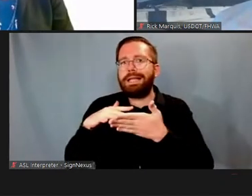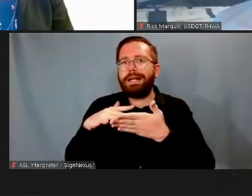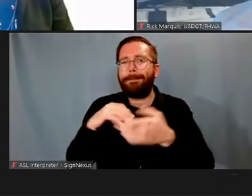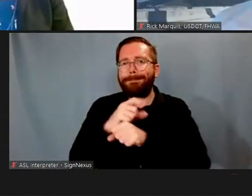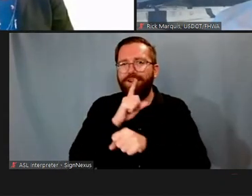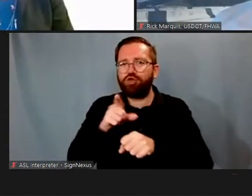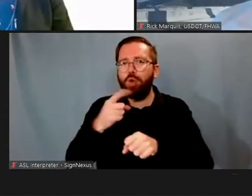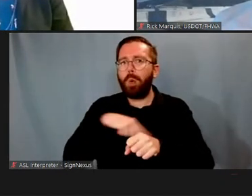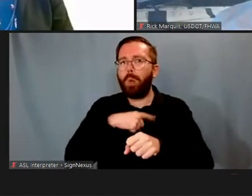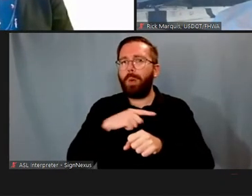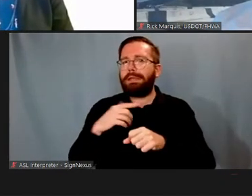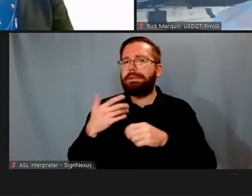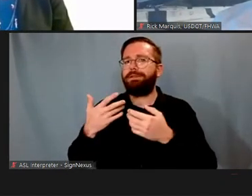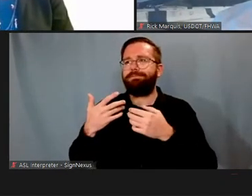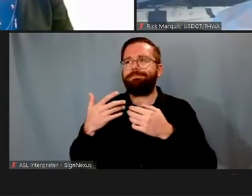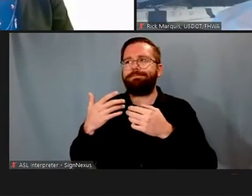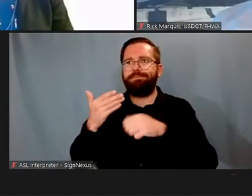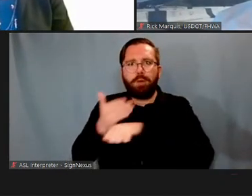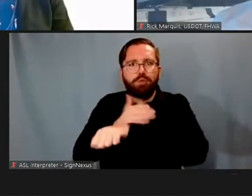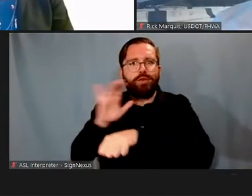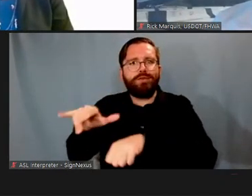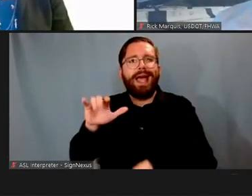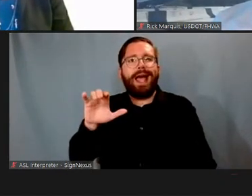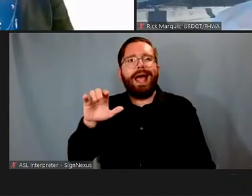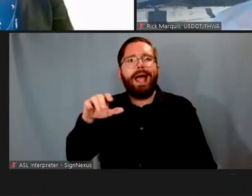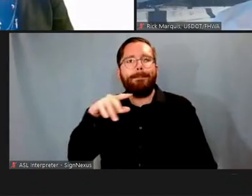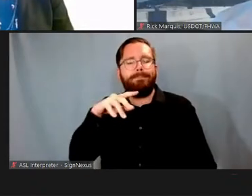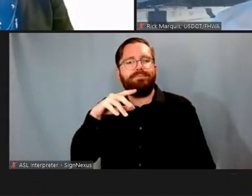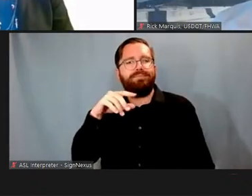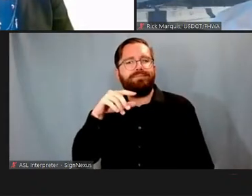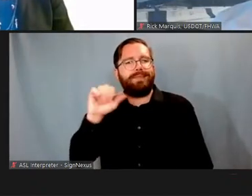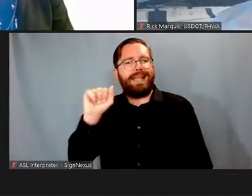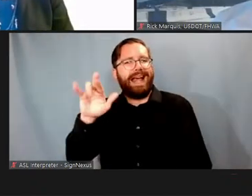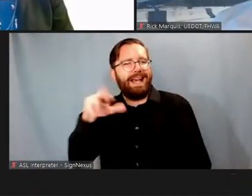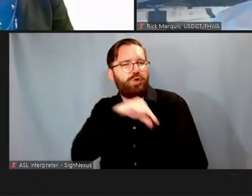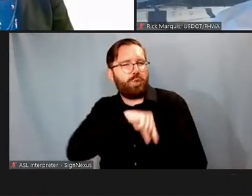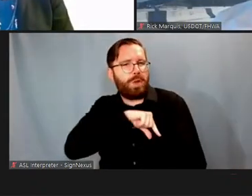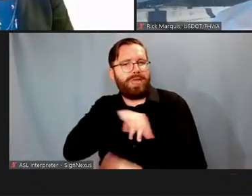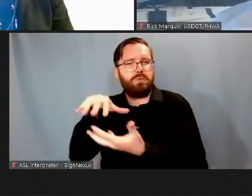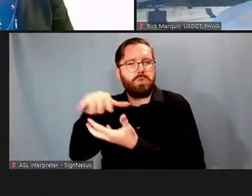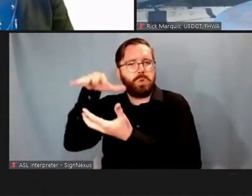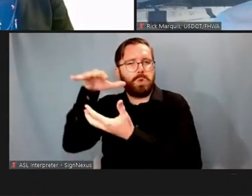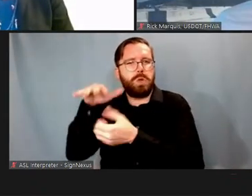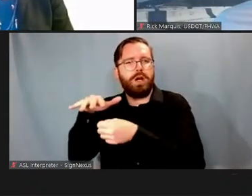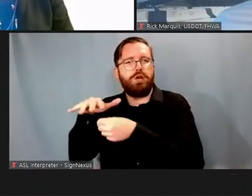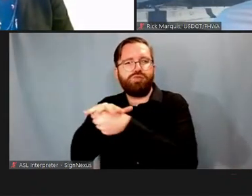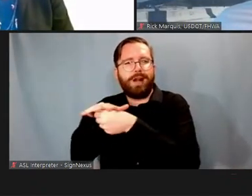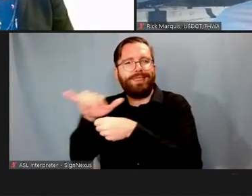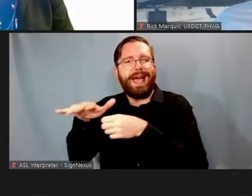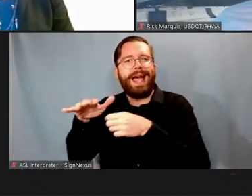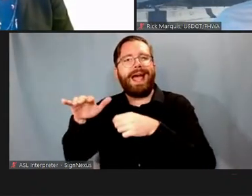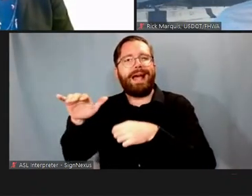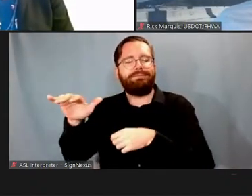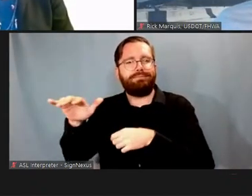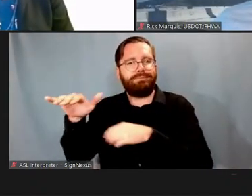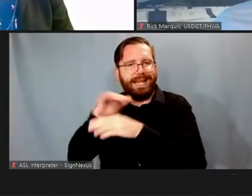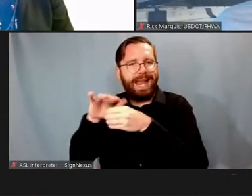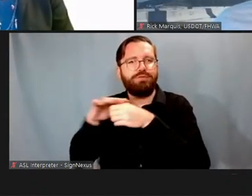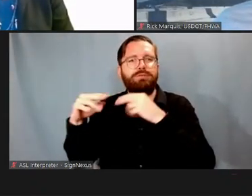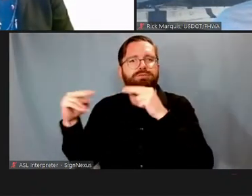and moving to implement uh pollution mitigation in uh uh heavy